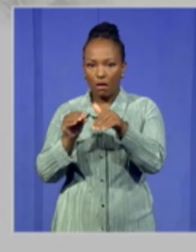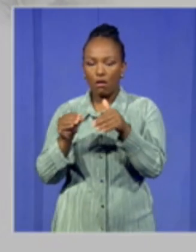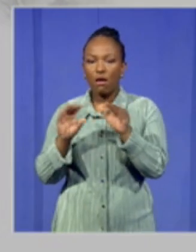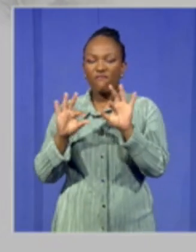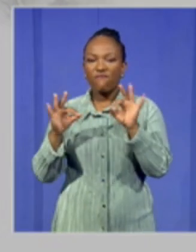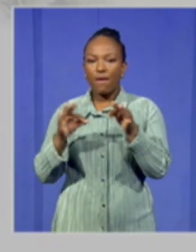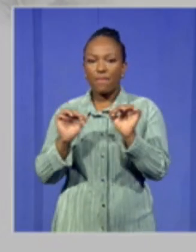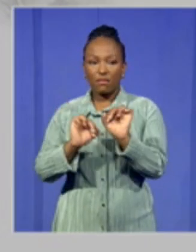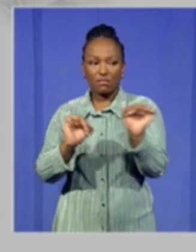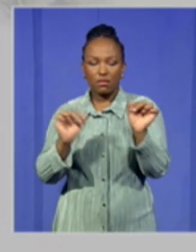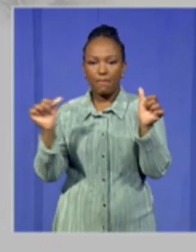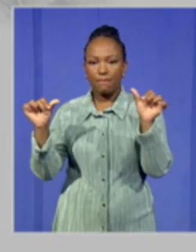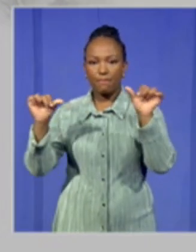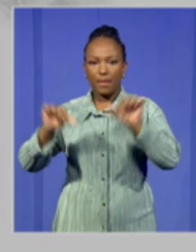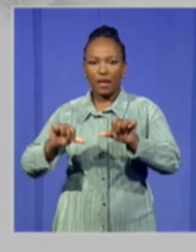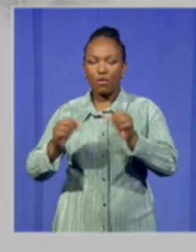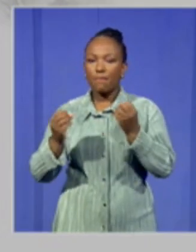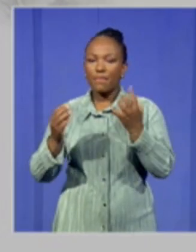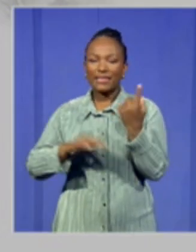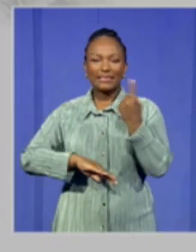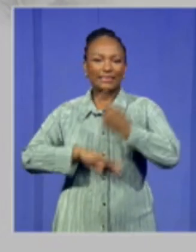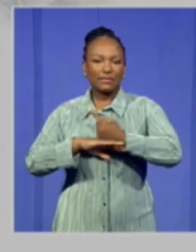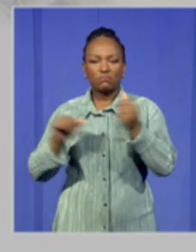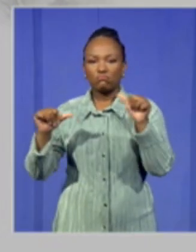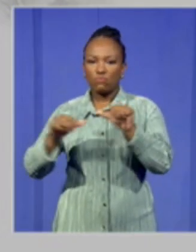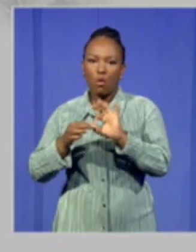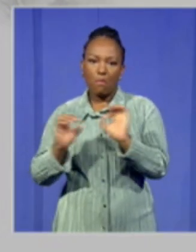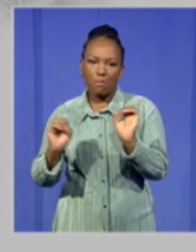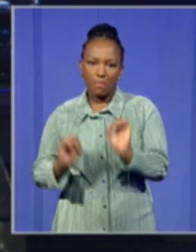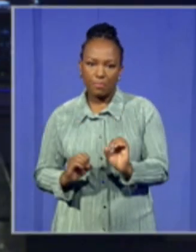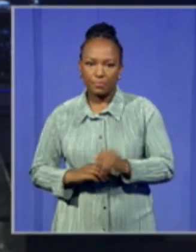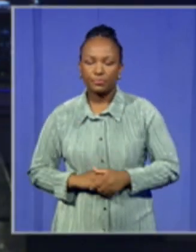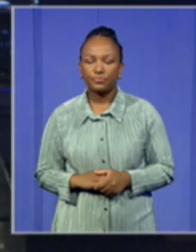ga go dula malatsi ba sa ye lapeng.